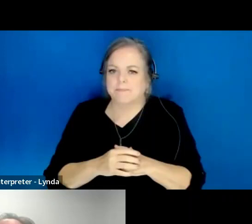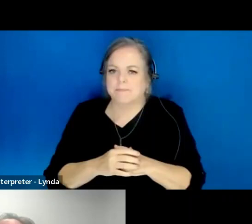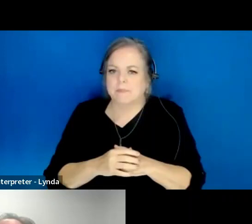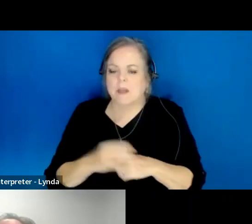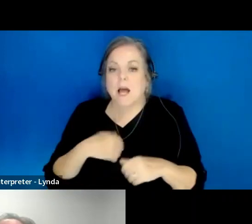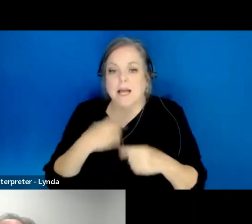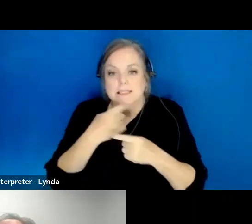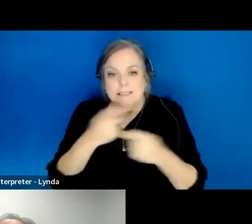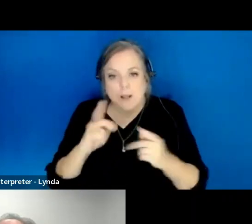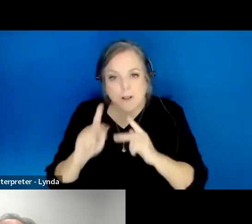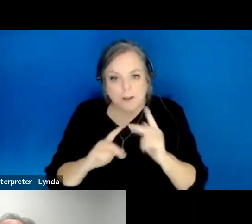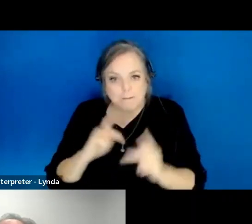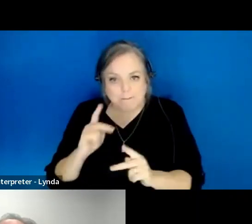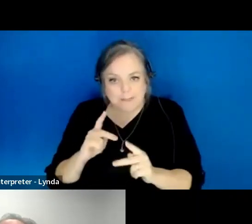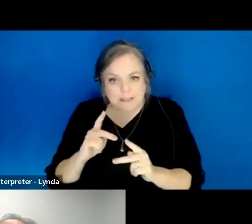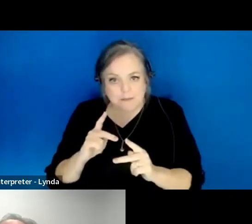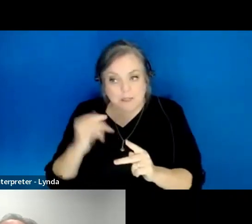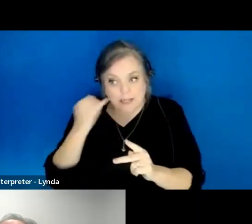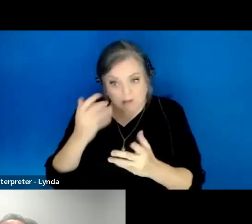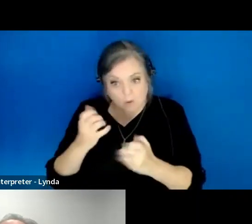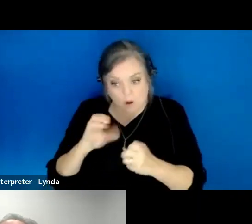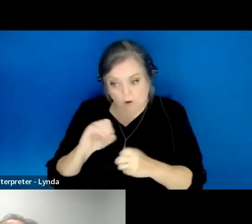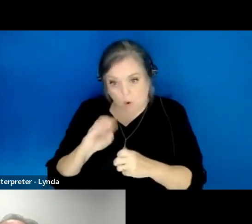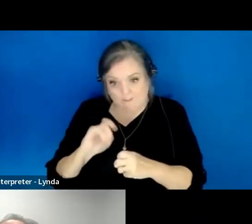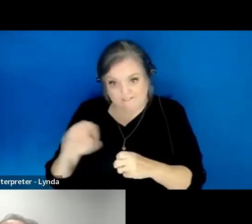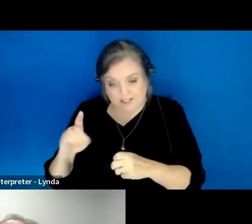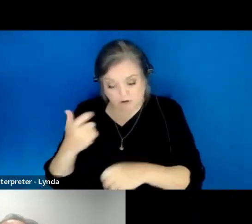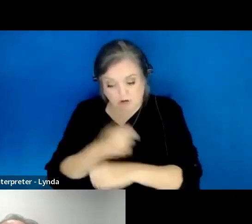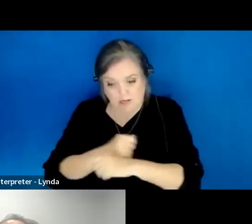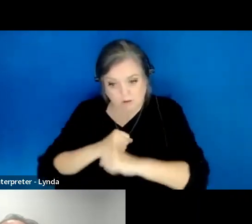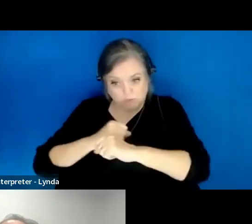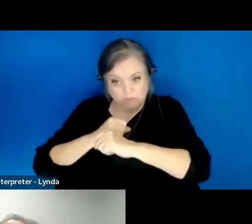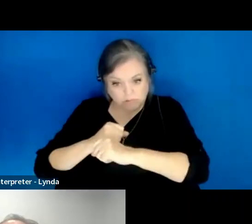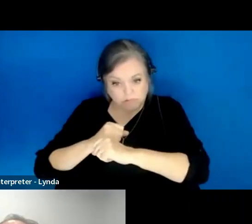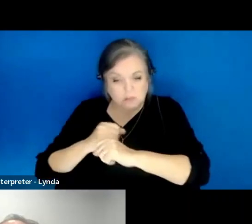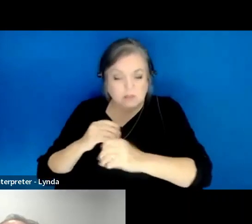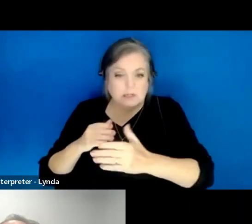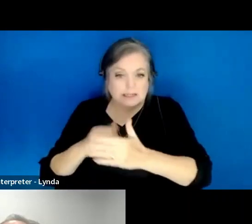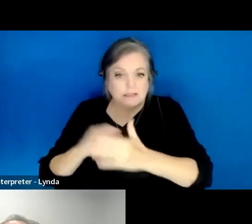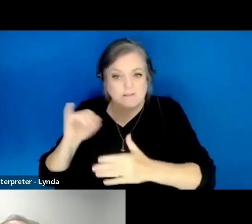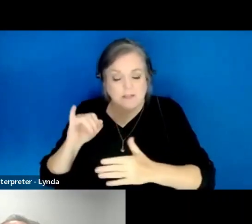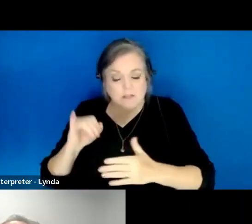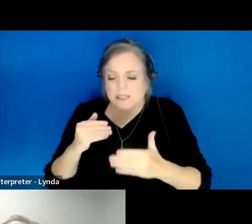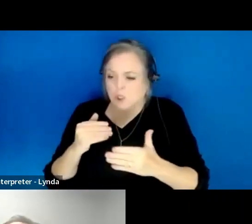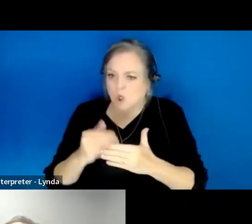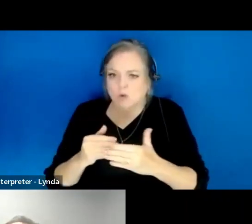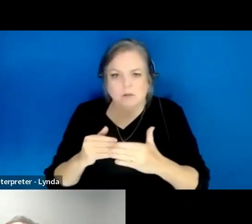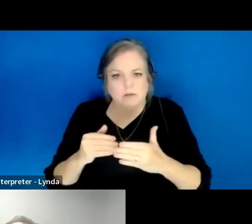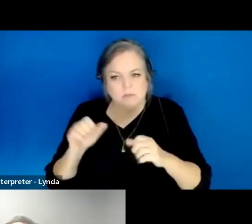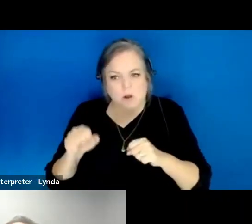I tell people if they want their COVID shot to help protect against infection, to get it as close to a wave as you can, but that timing can